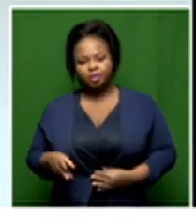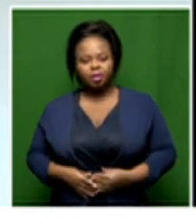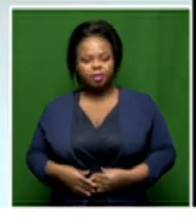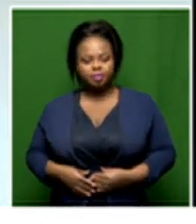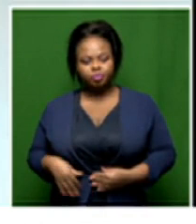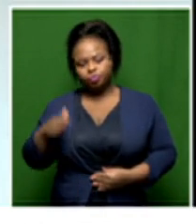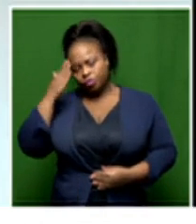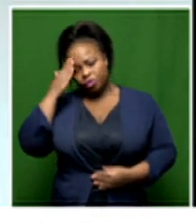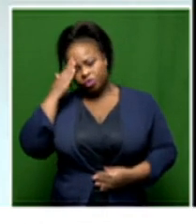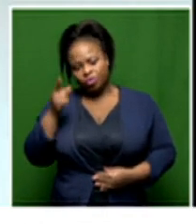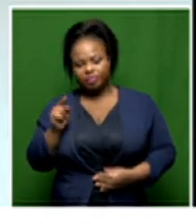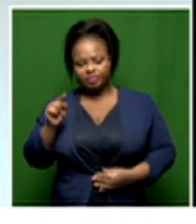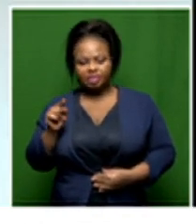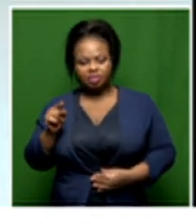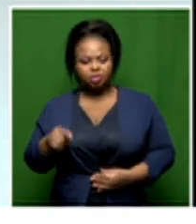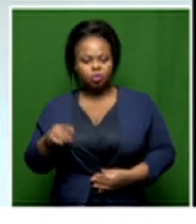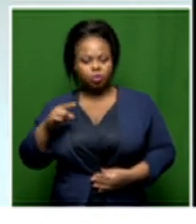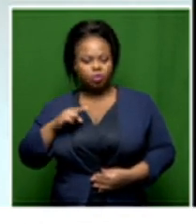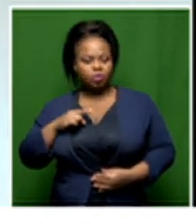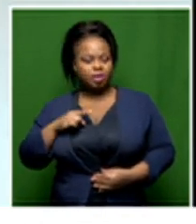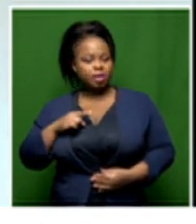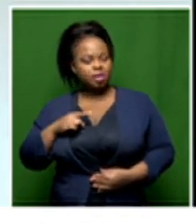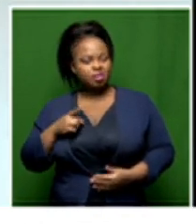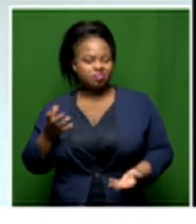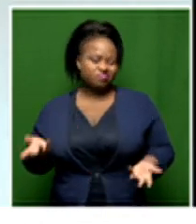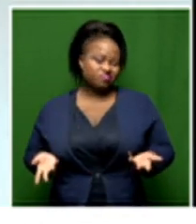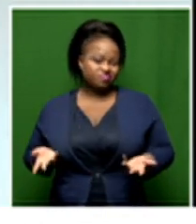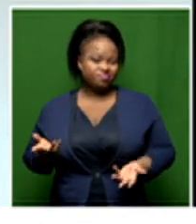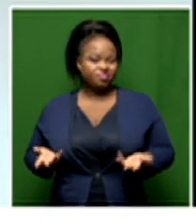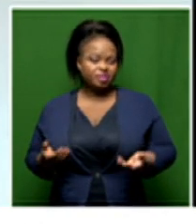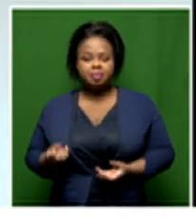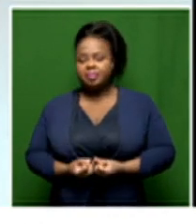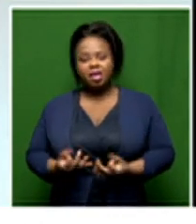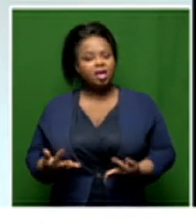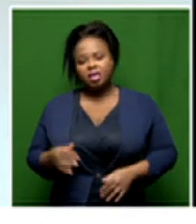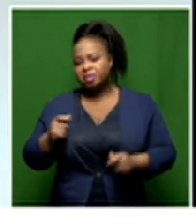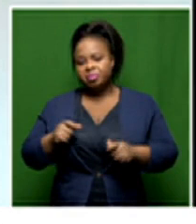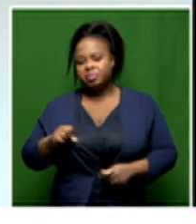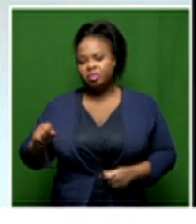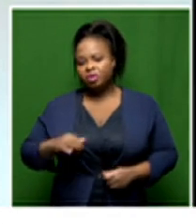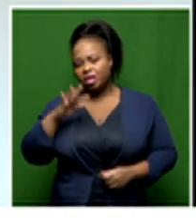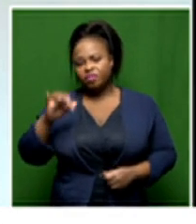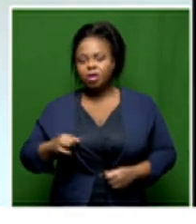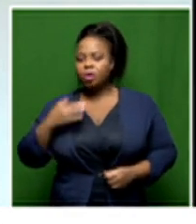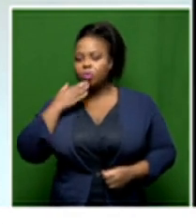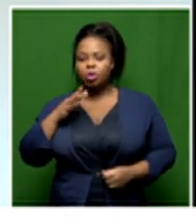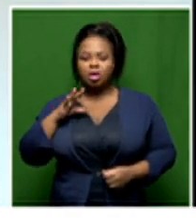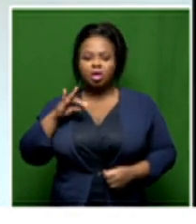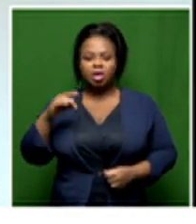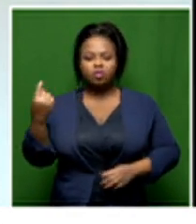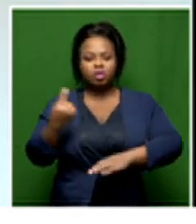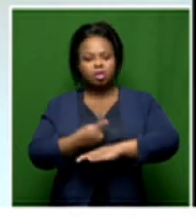a reality behind that because there's majority of South Africans that commute on a daily